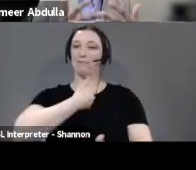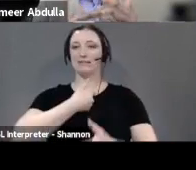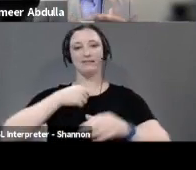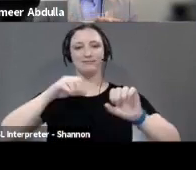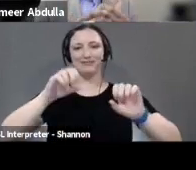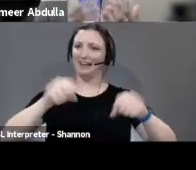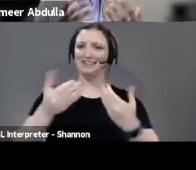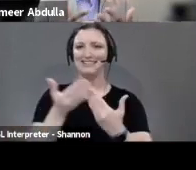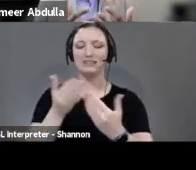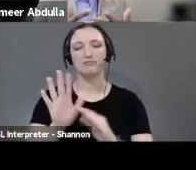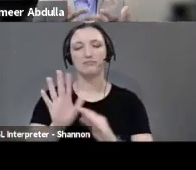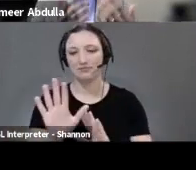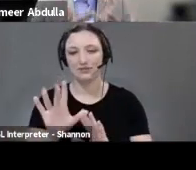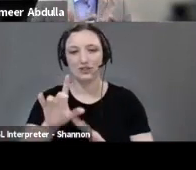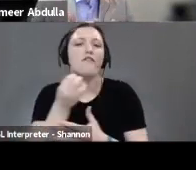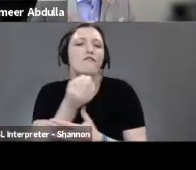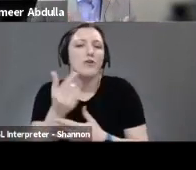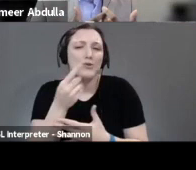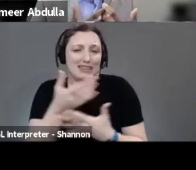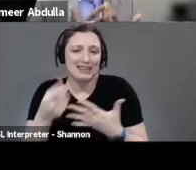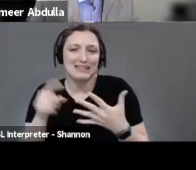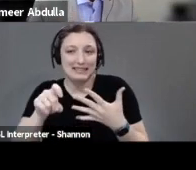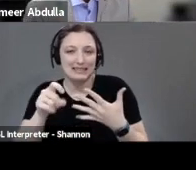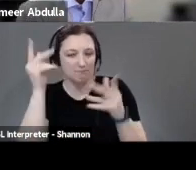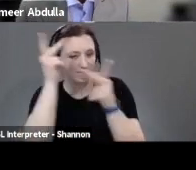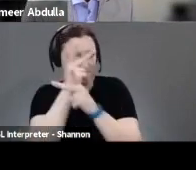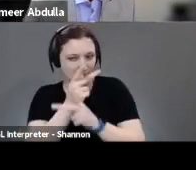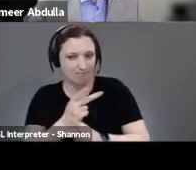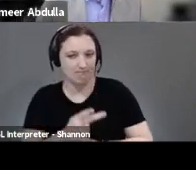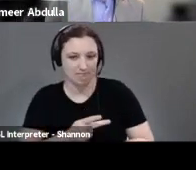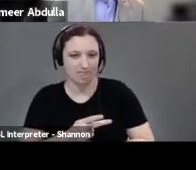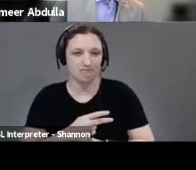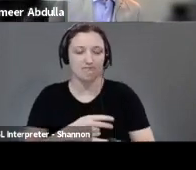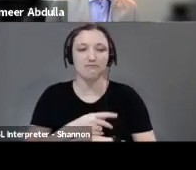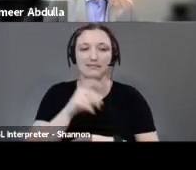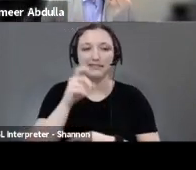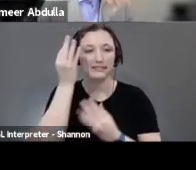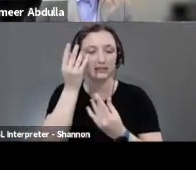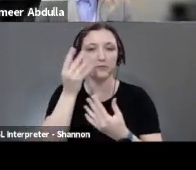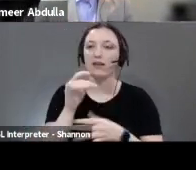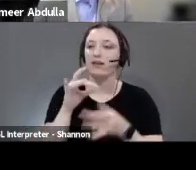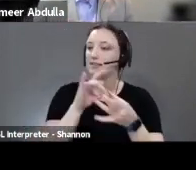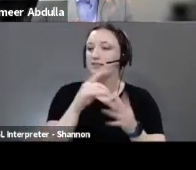happen to make sure that it's done properly, you're compliant with the various laws and regulations that we have.